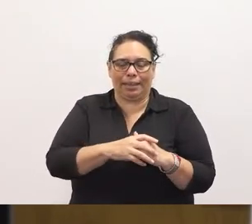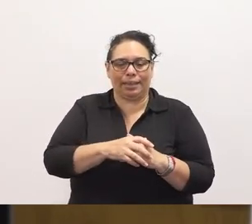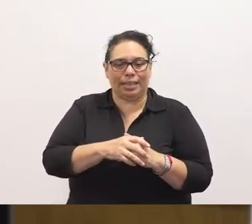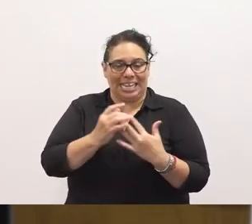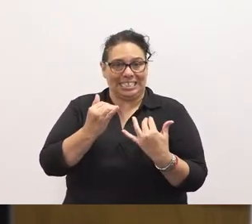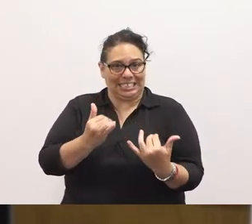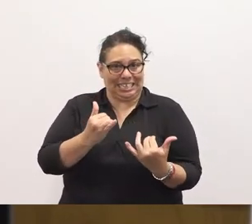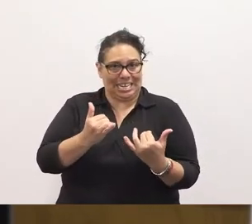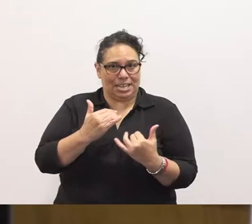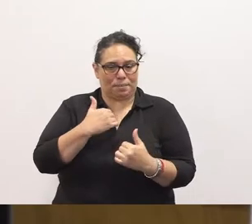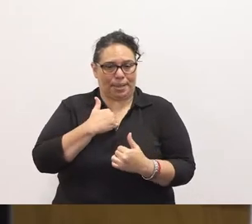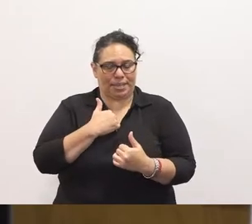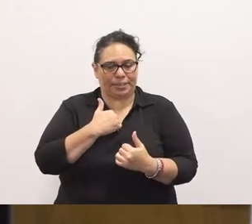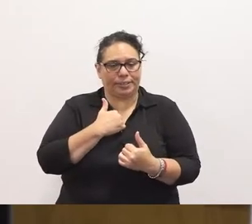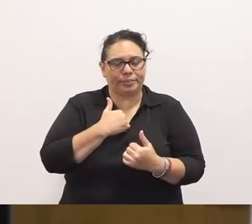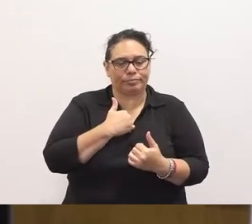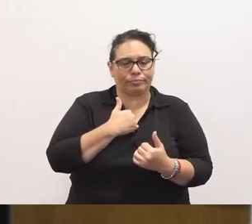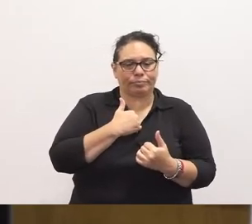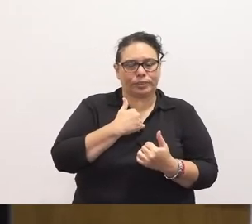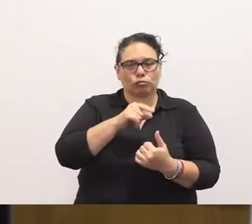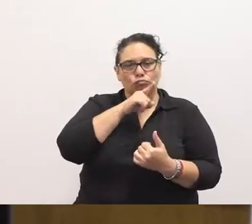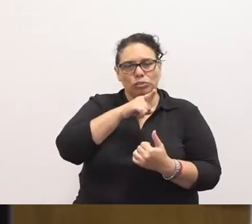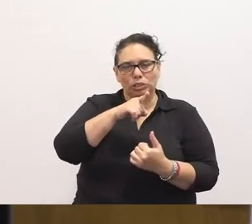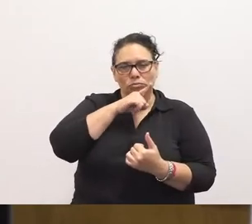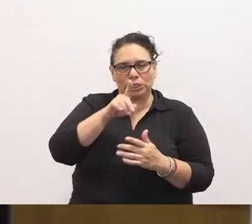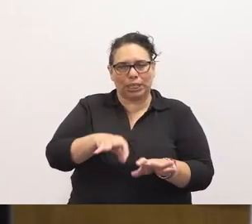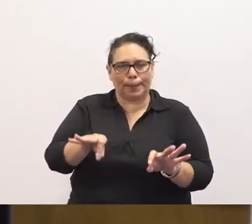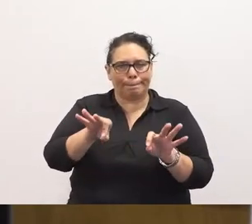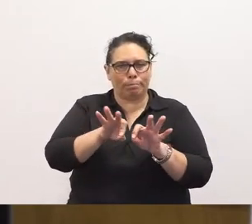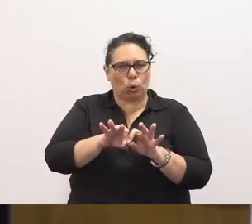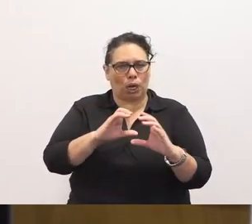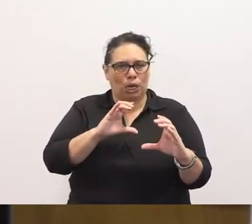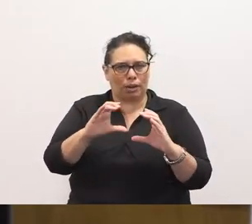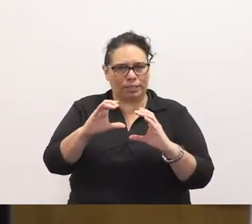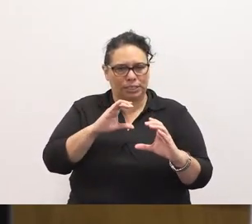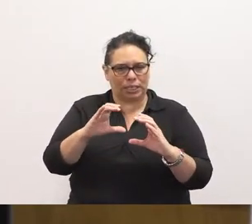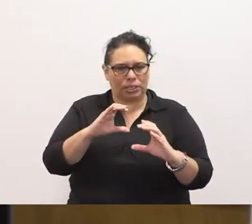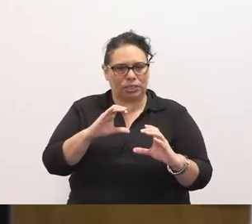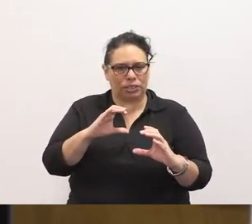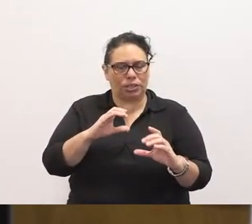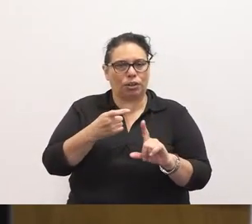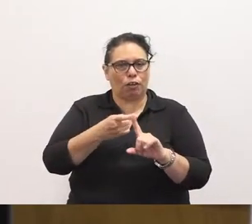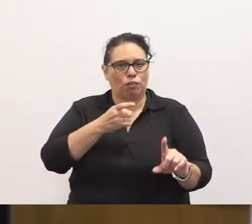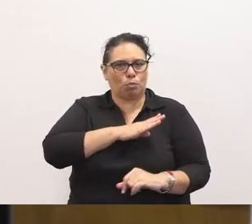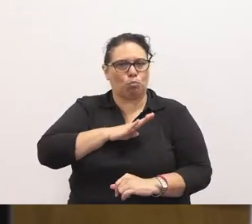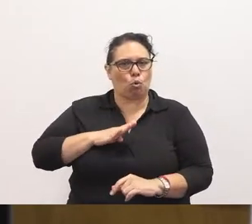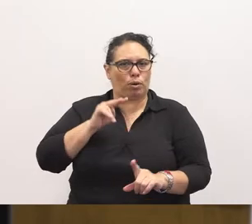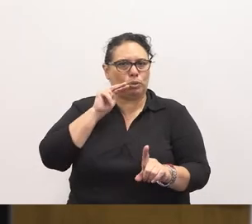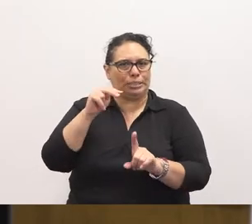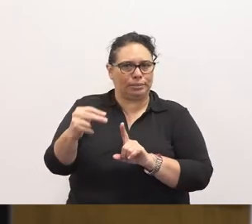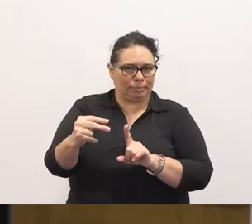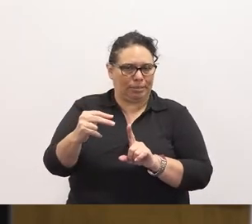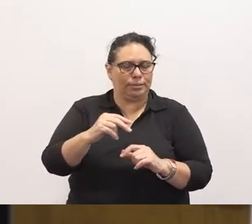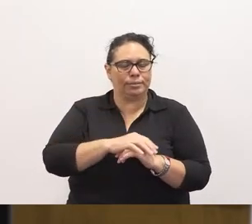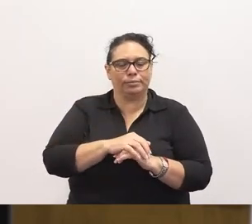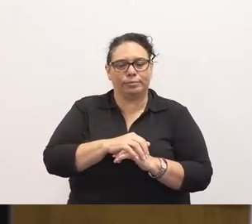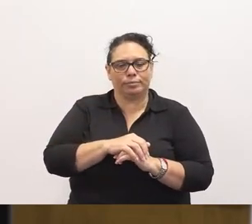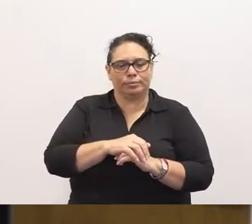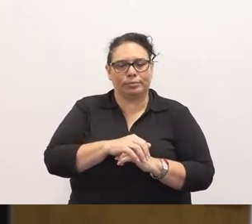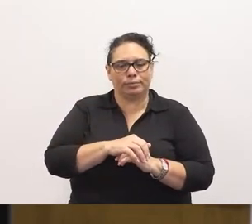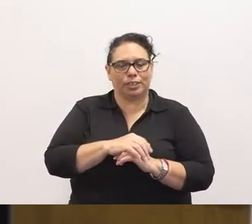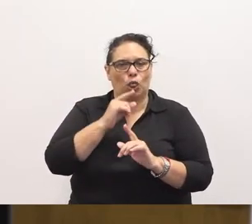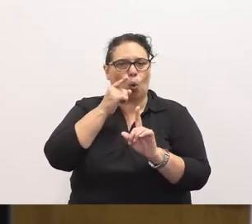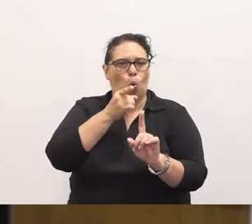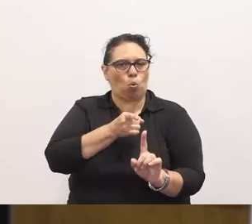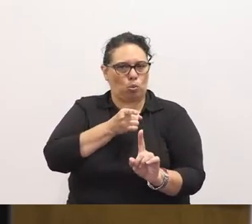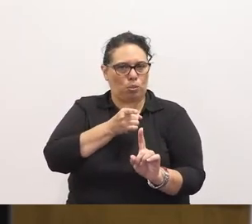today we had a really, really important conversation from a board perspective. And it is board goals,